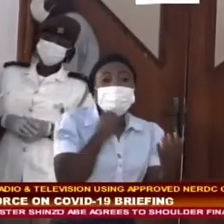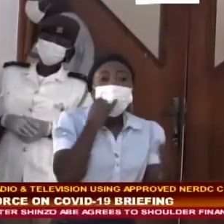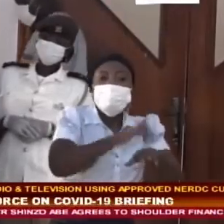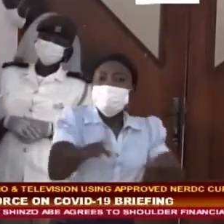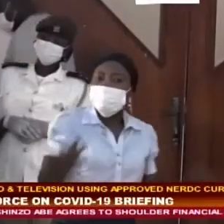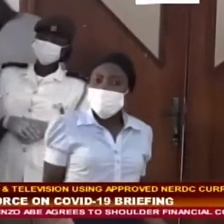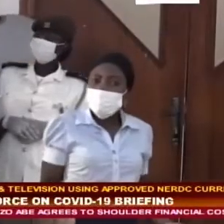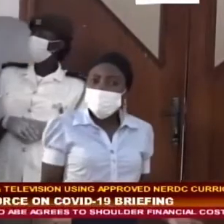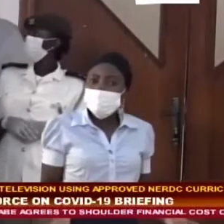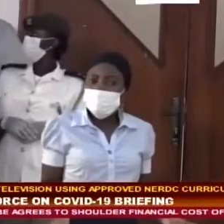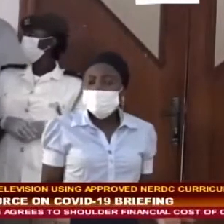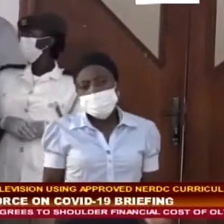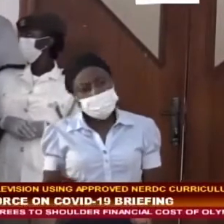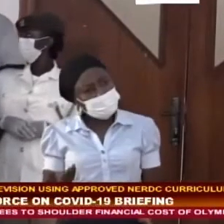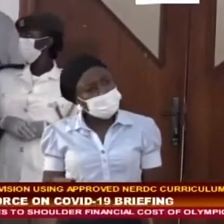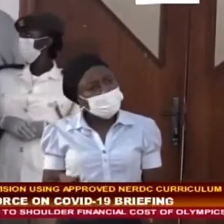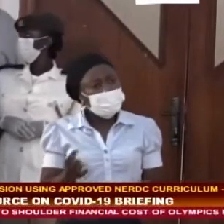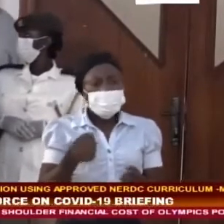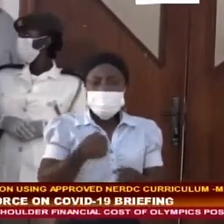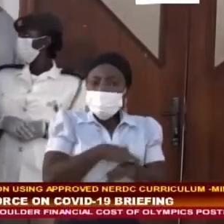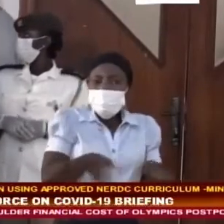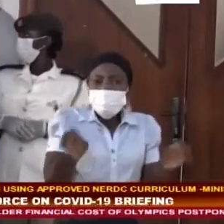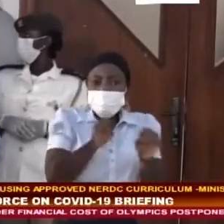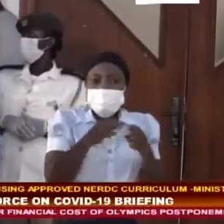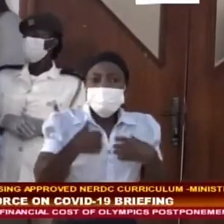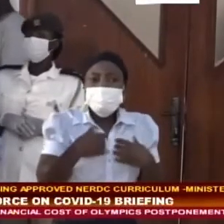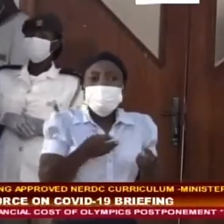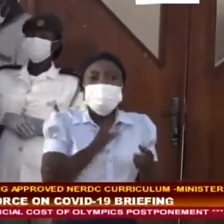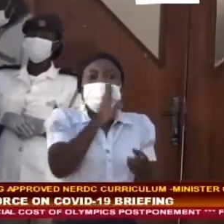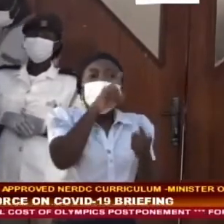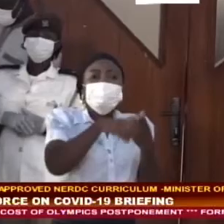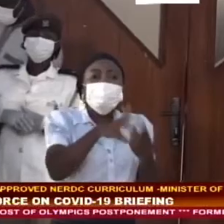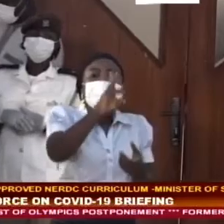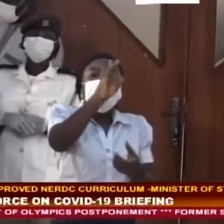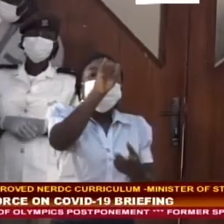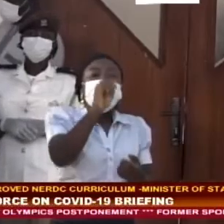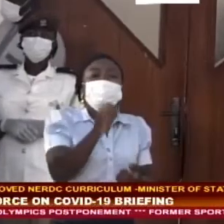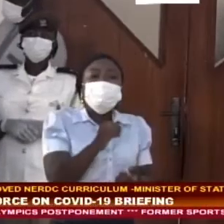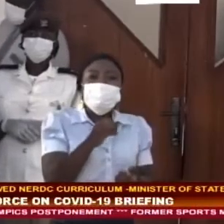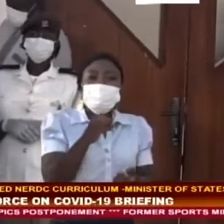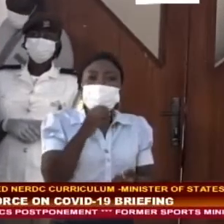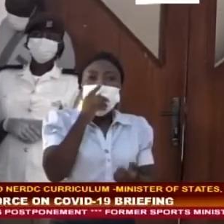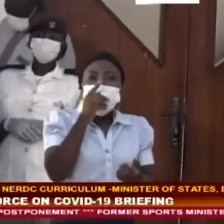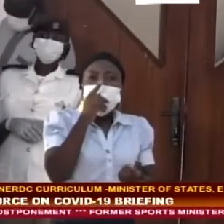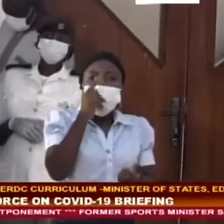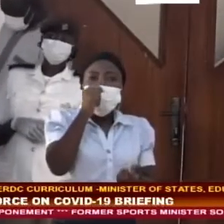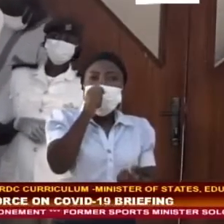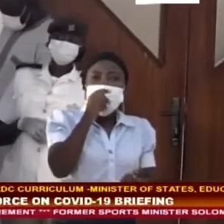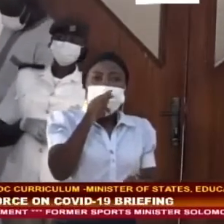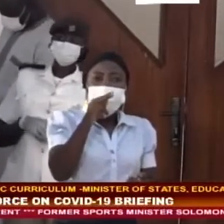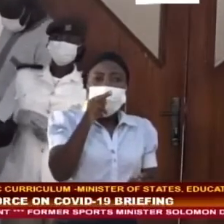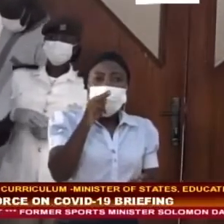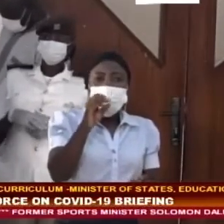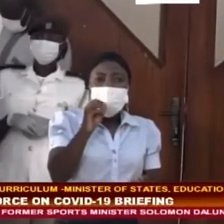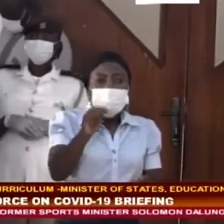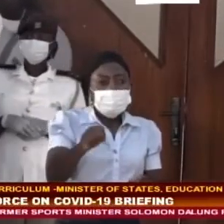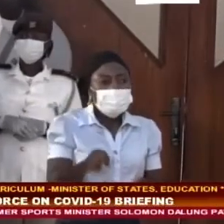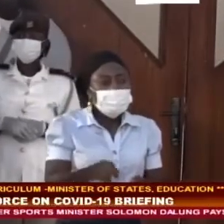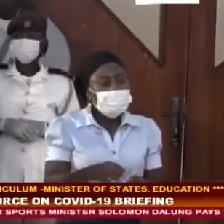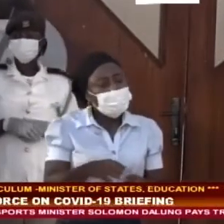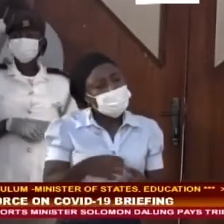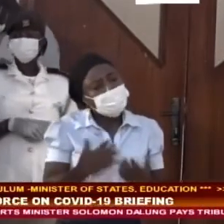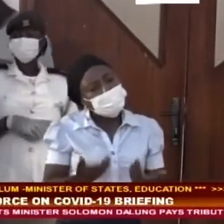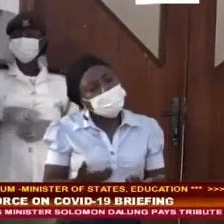empty, and that we don't even have up to 70,000 metric tons of grain. So you might like to respond to